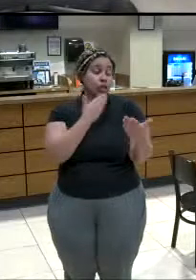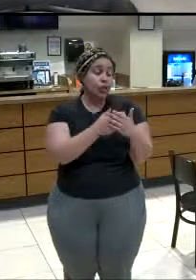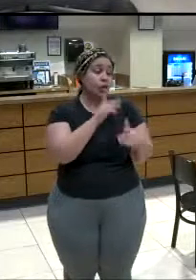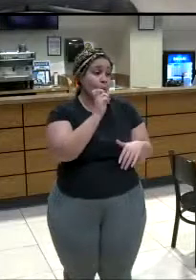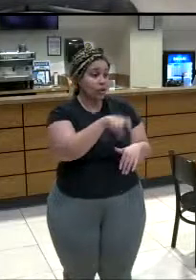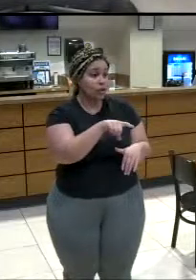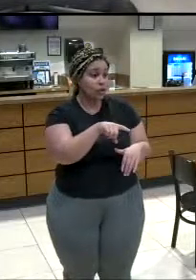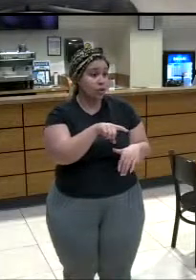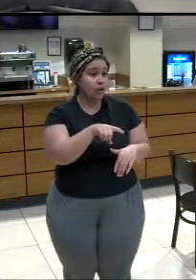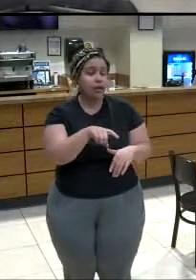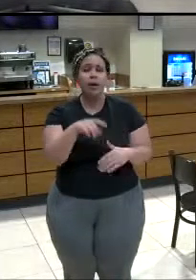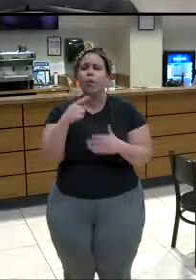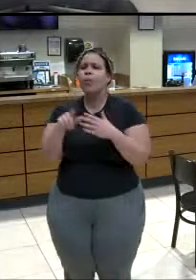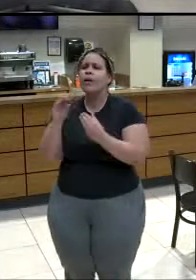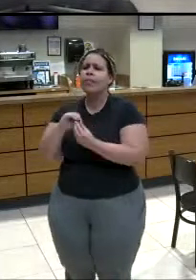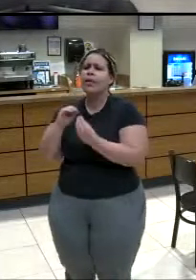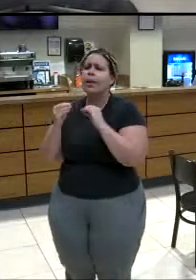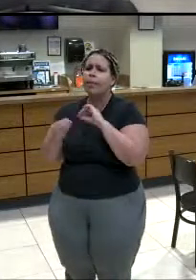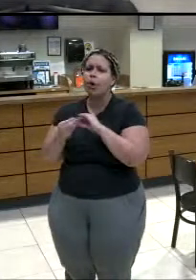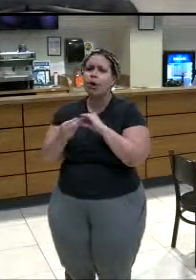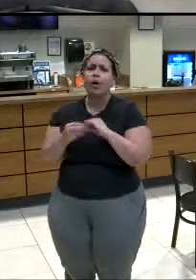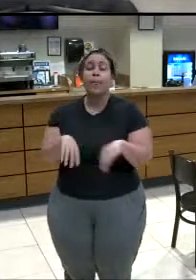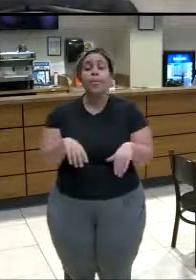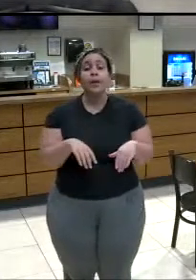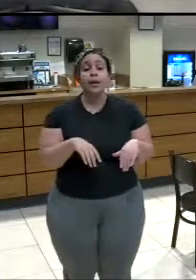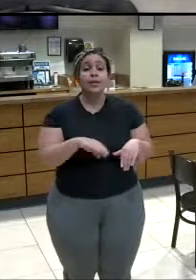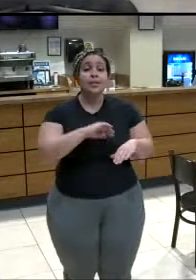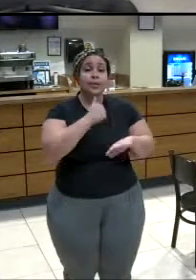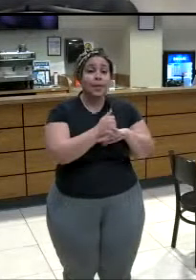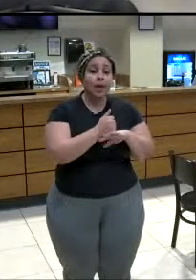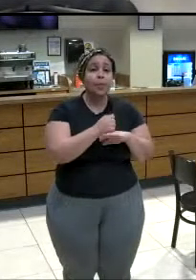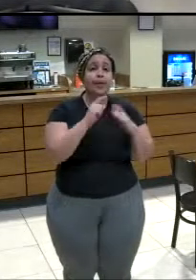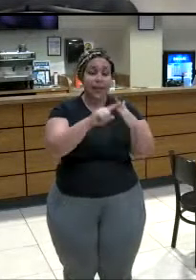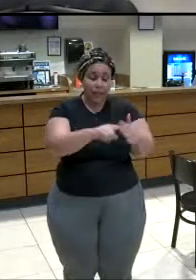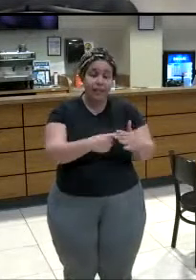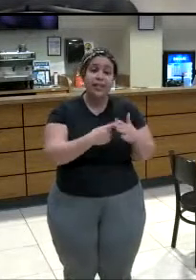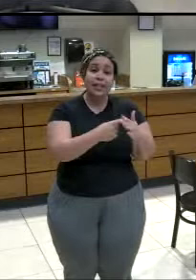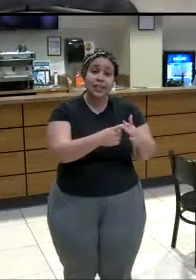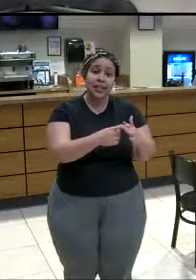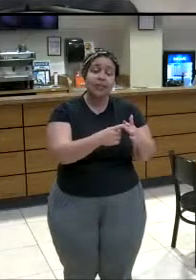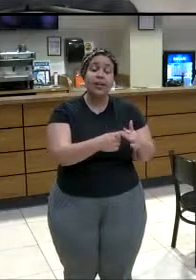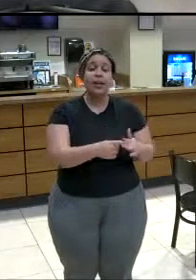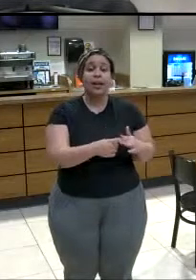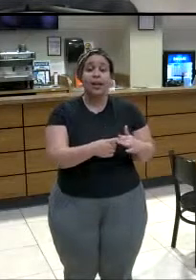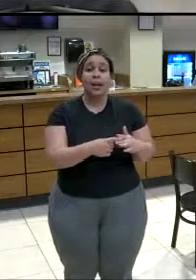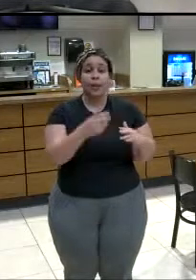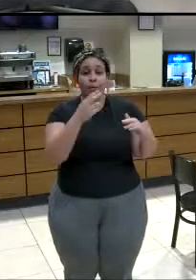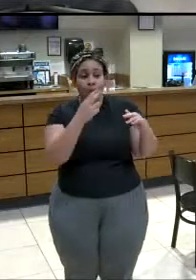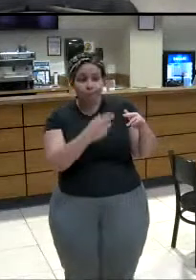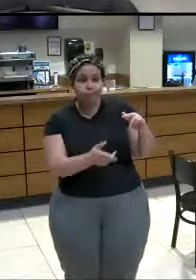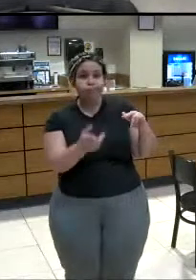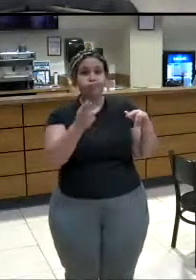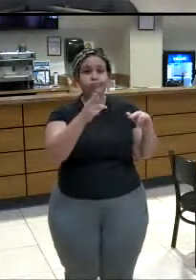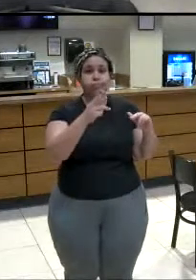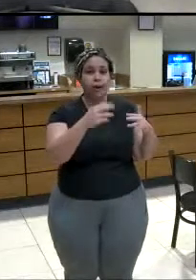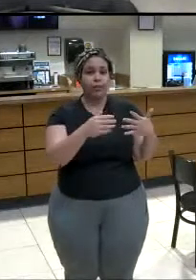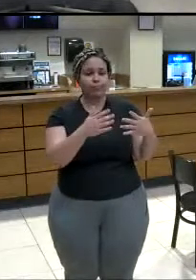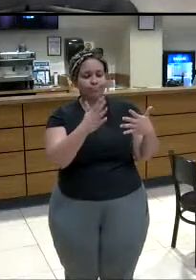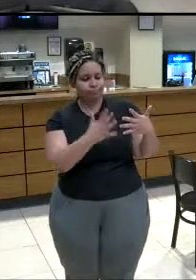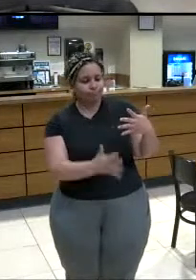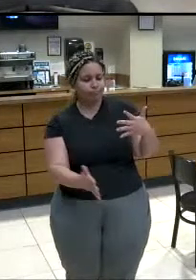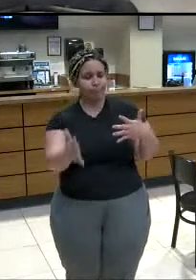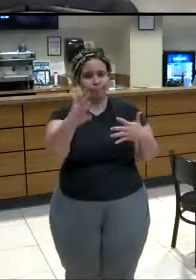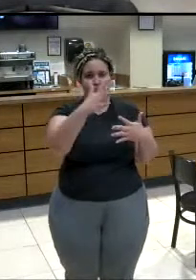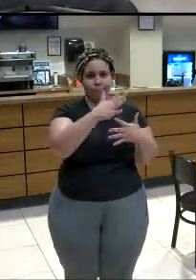we believe that the implementation of PBIS, which in this case is an initiative, is going to drive up to the objective, which is going to drive up to the goal.